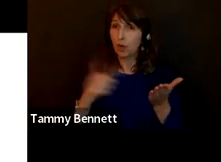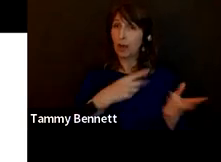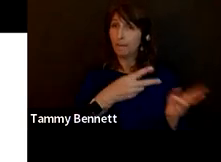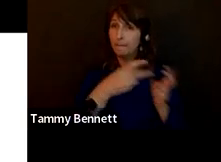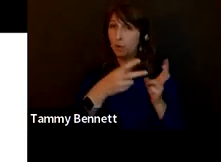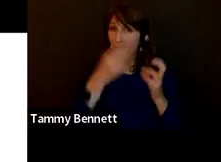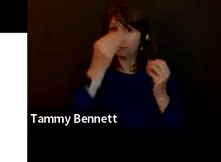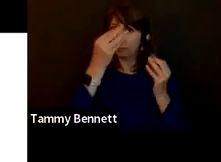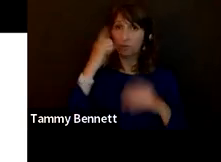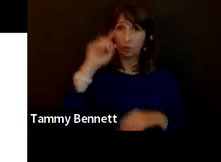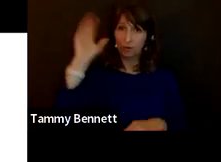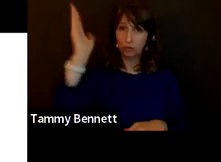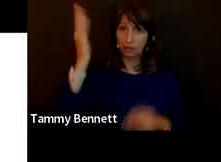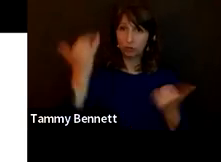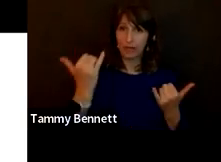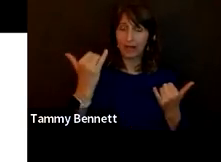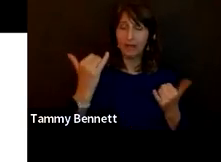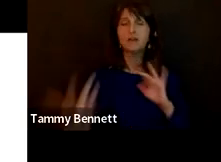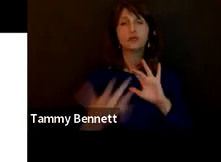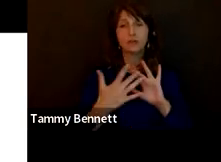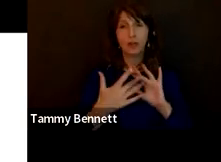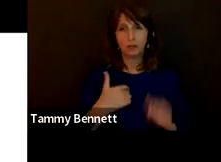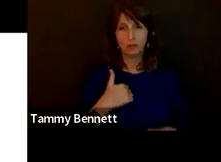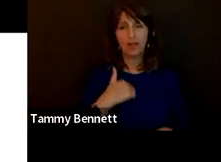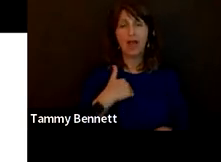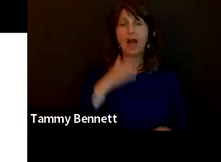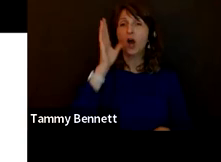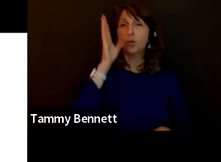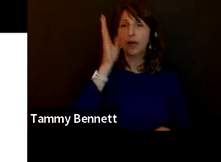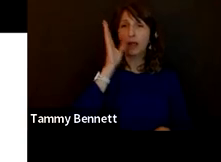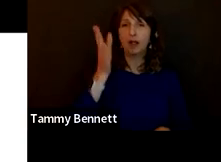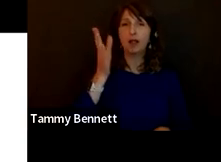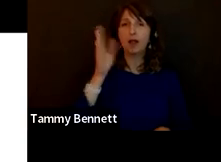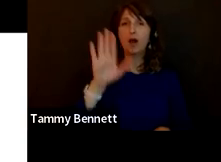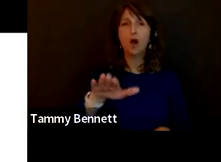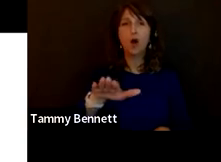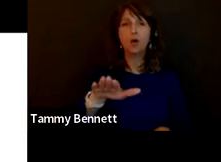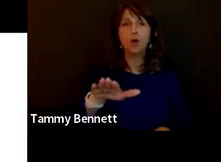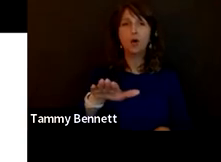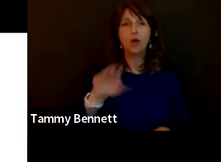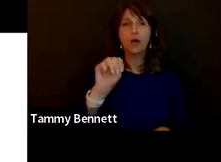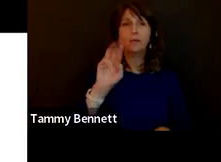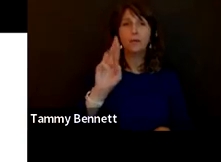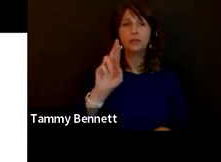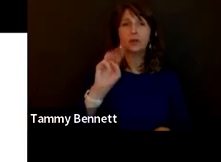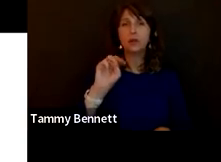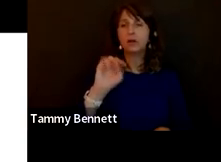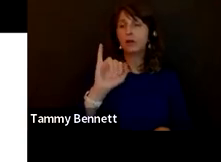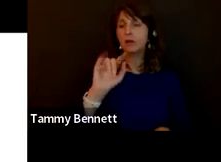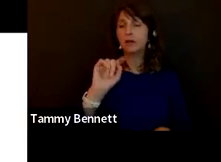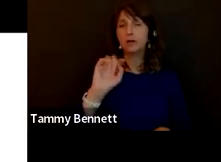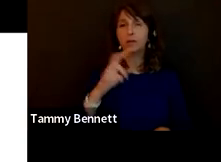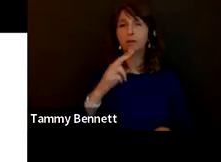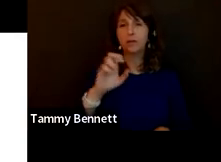presentation, please feel free to reach out to me. I will make her, oh, actually, Mr. Mitchell, I can give you that information